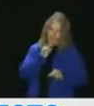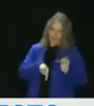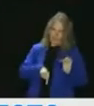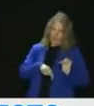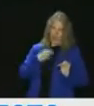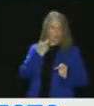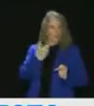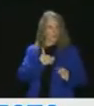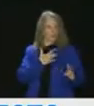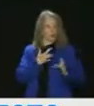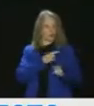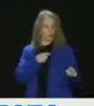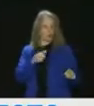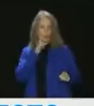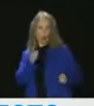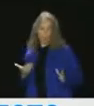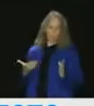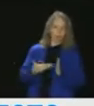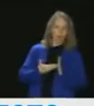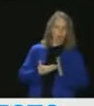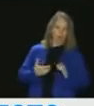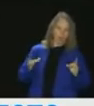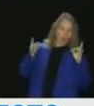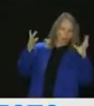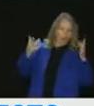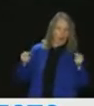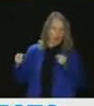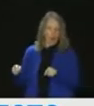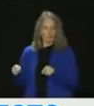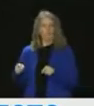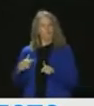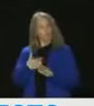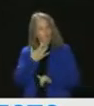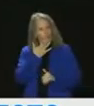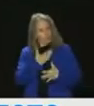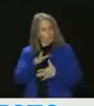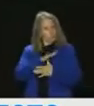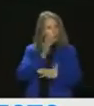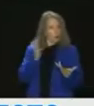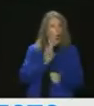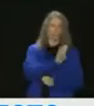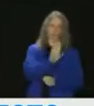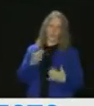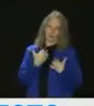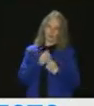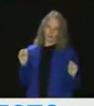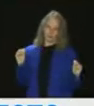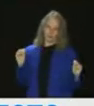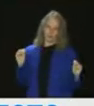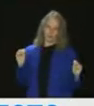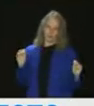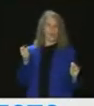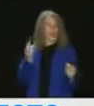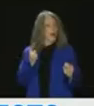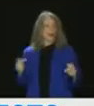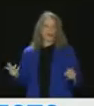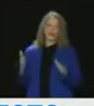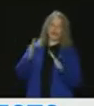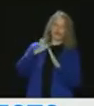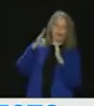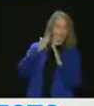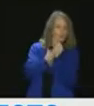about violence. So we're taking every precaution to keep people safe. But the absolute safest